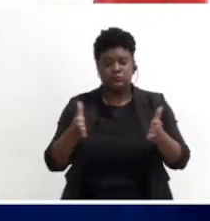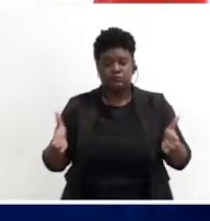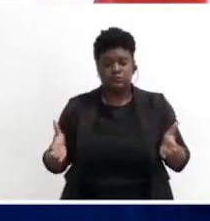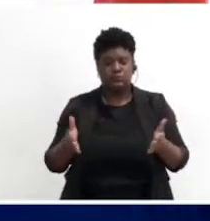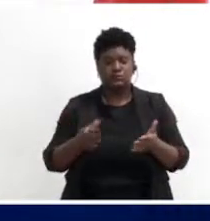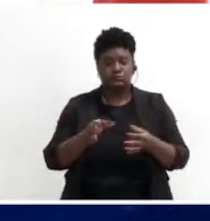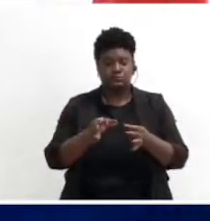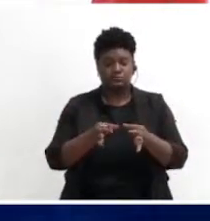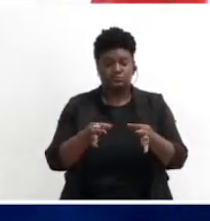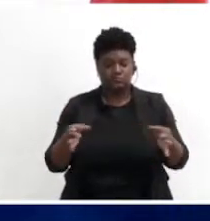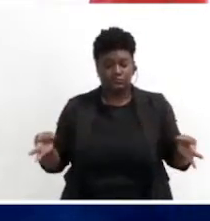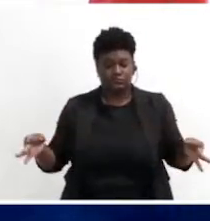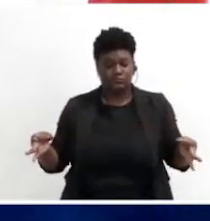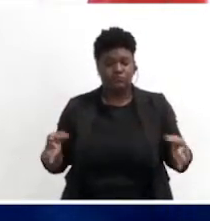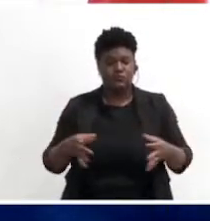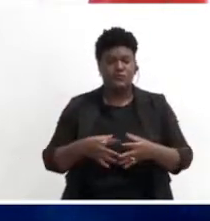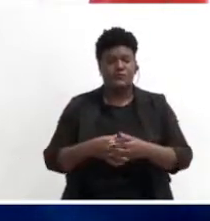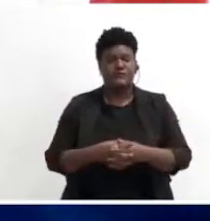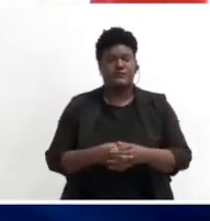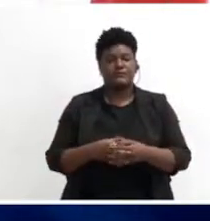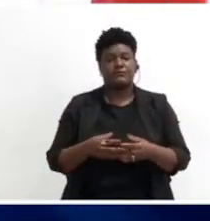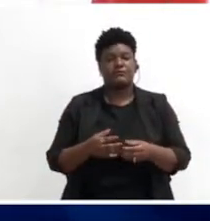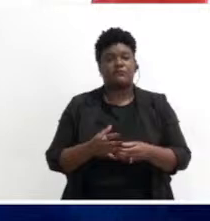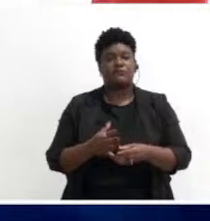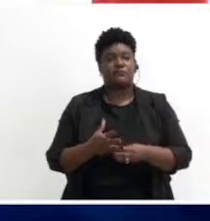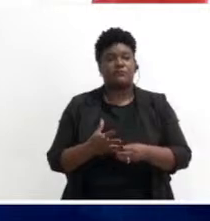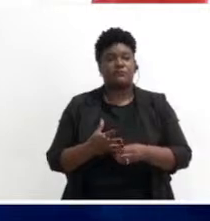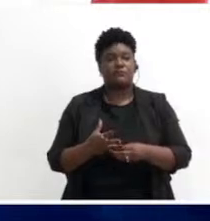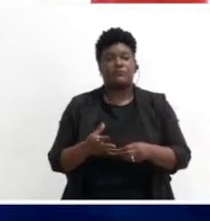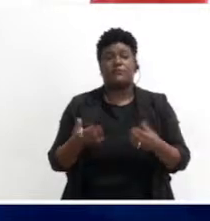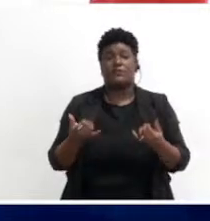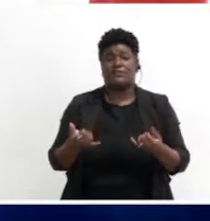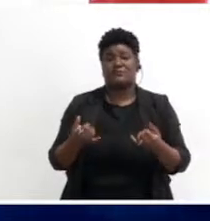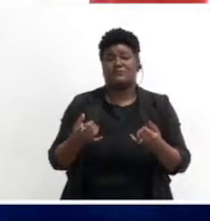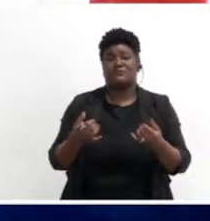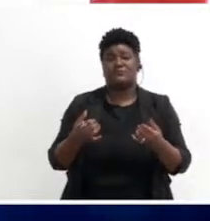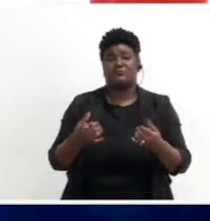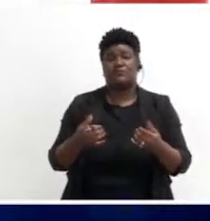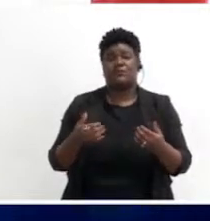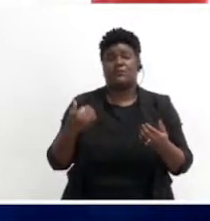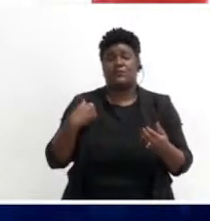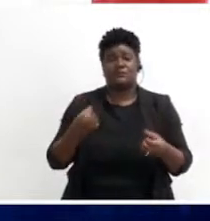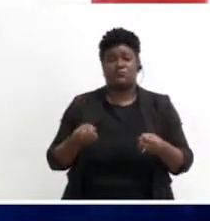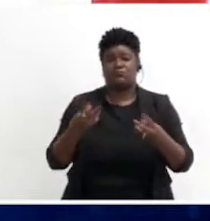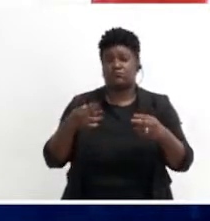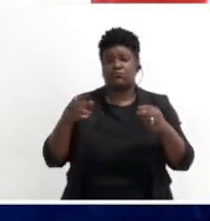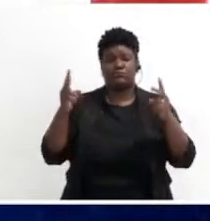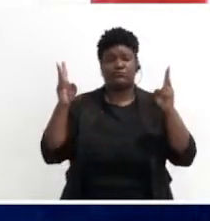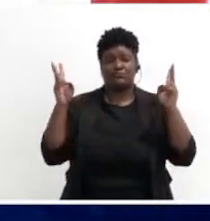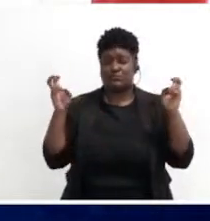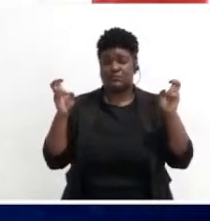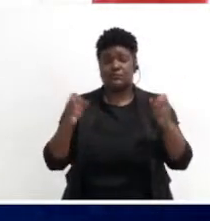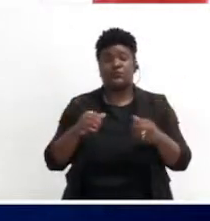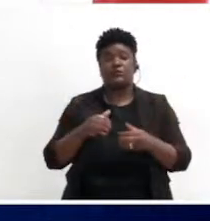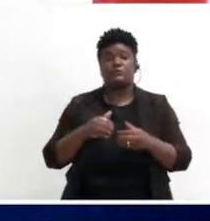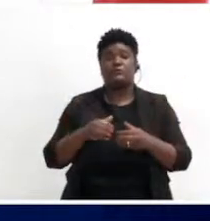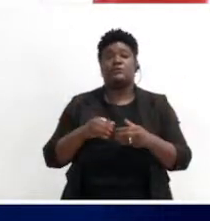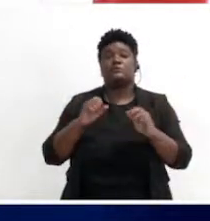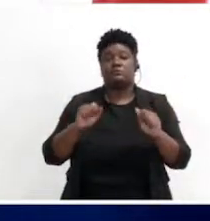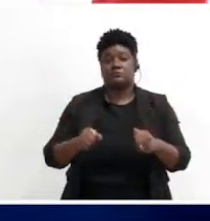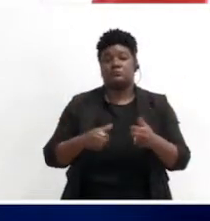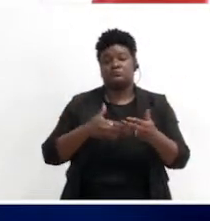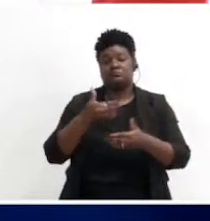So you can see, again, there's all kinds of issues that can arise. The one on the left is a non-wet. The joint hasn't been